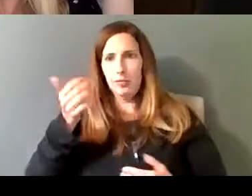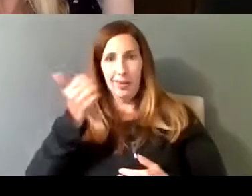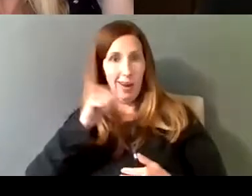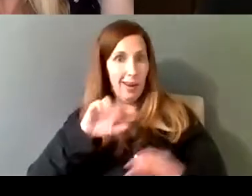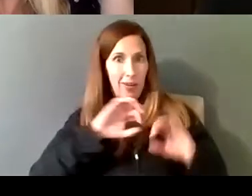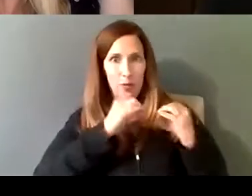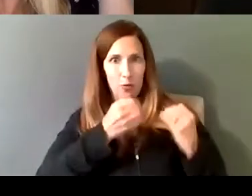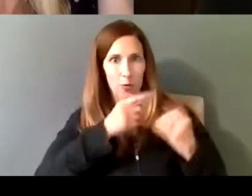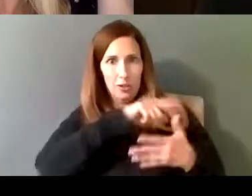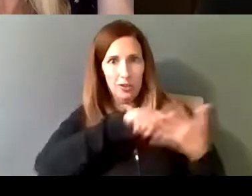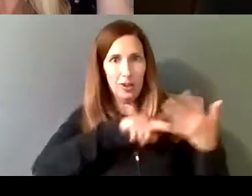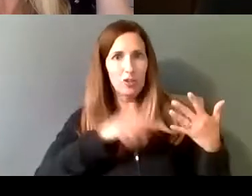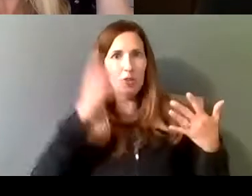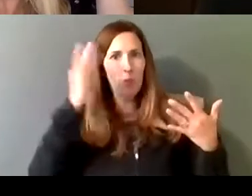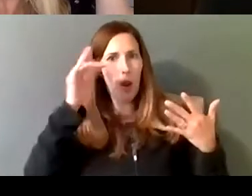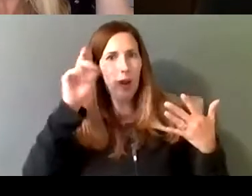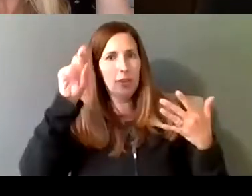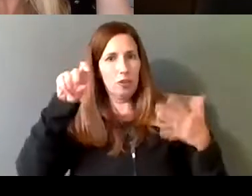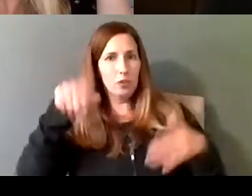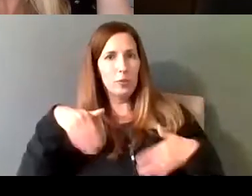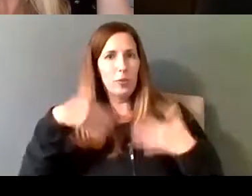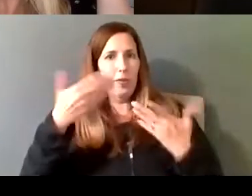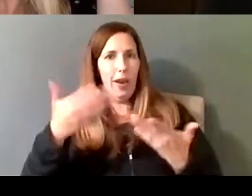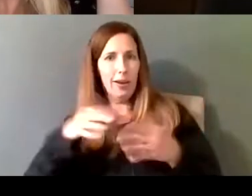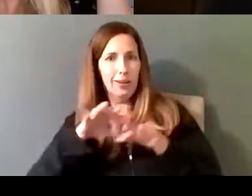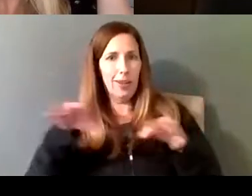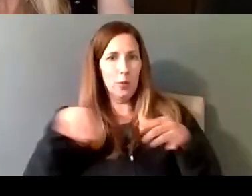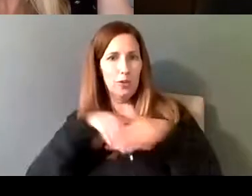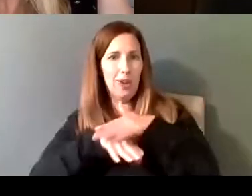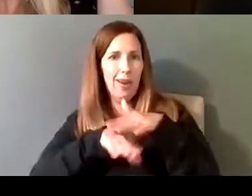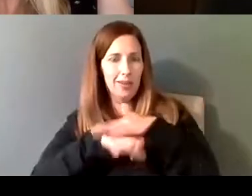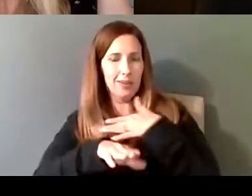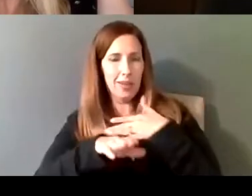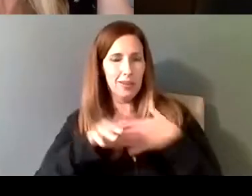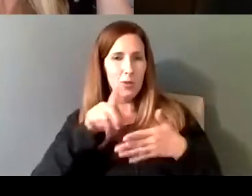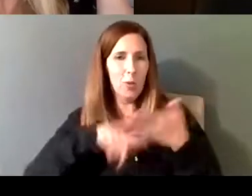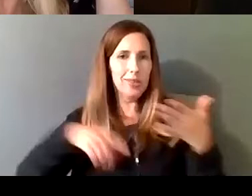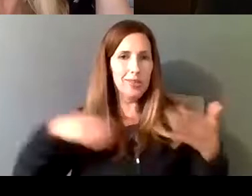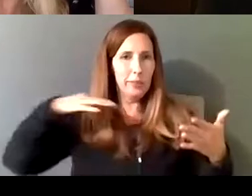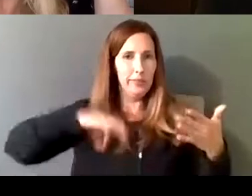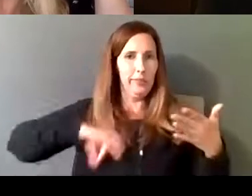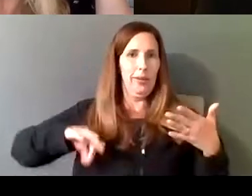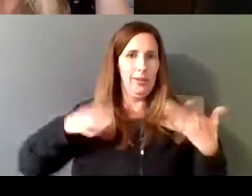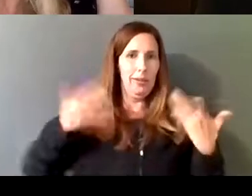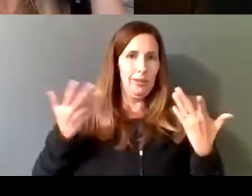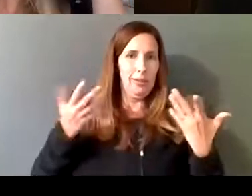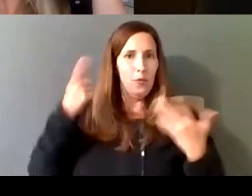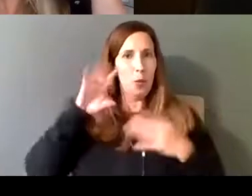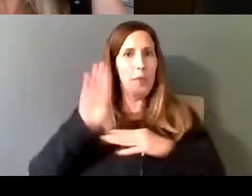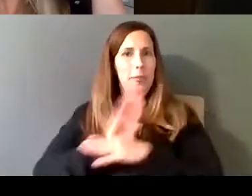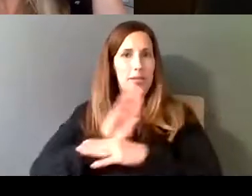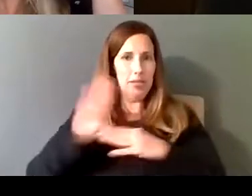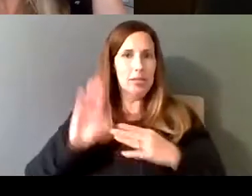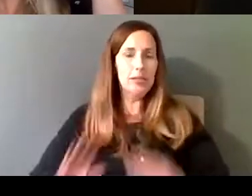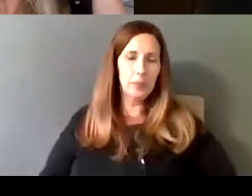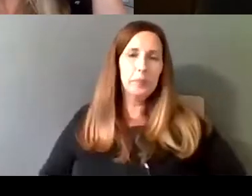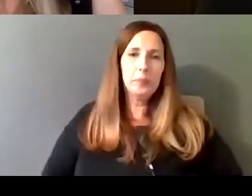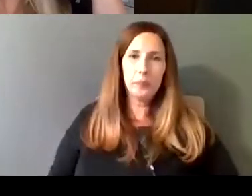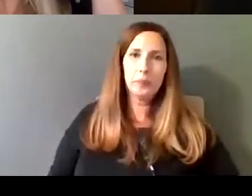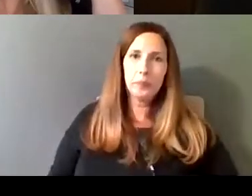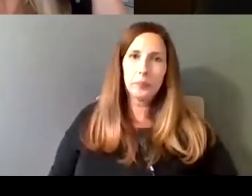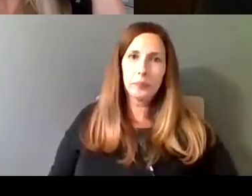talked about should be thinking about language access in investing in the resources to overcome language